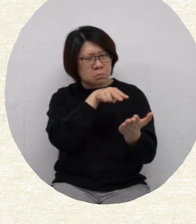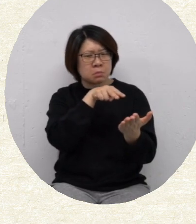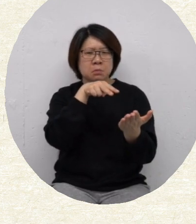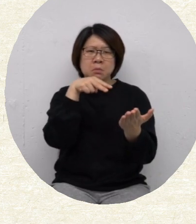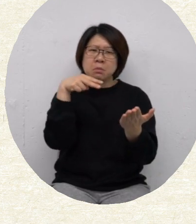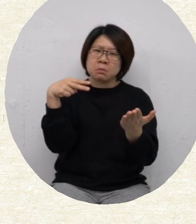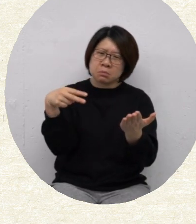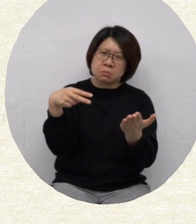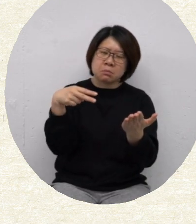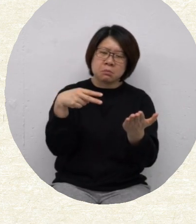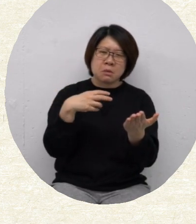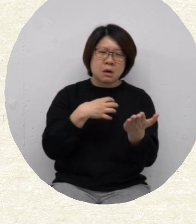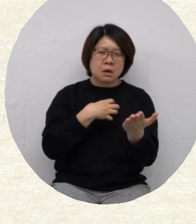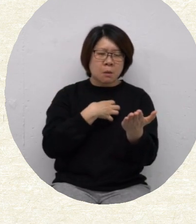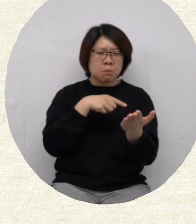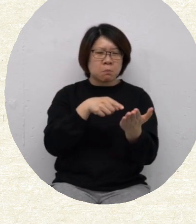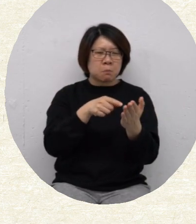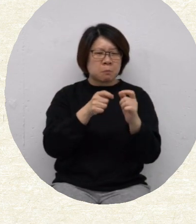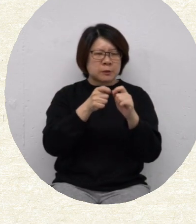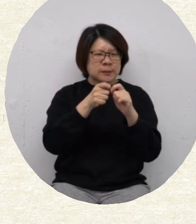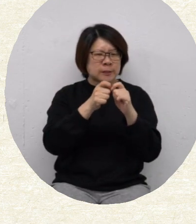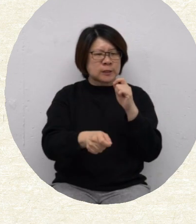Western oil-based woodblock prints.